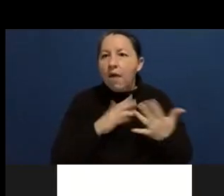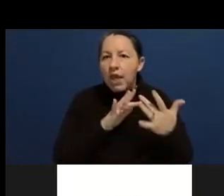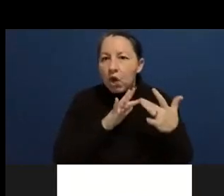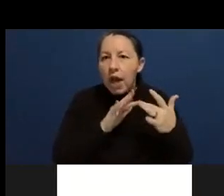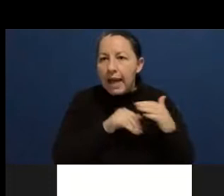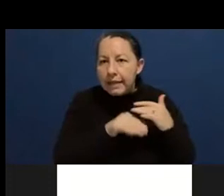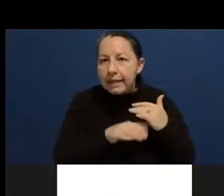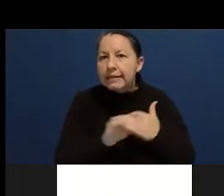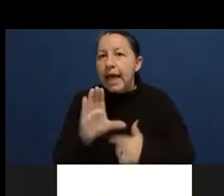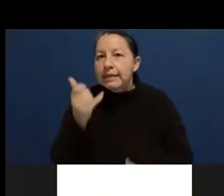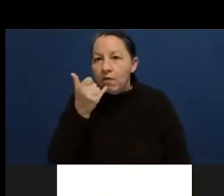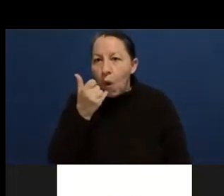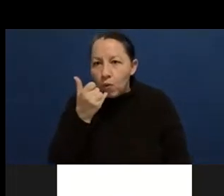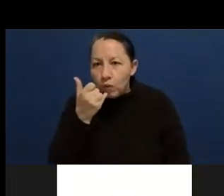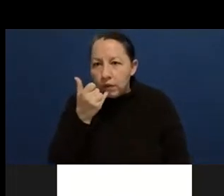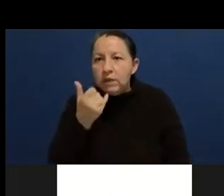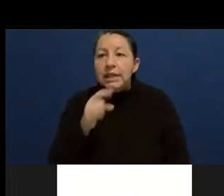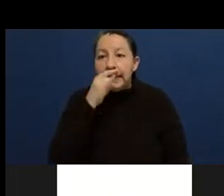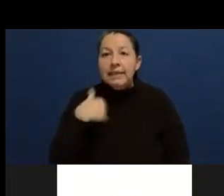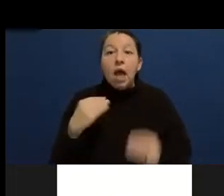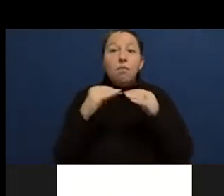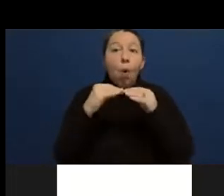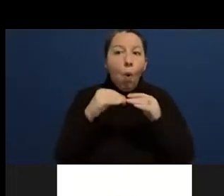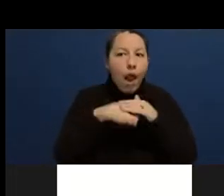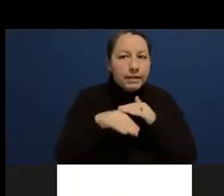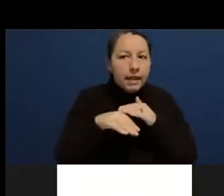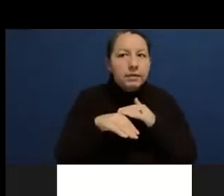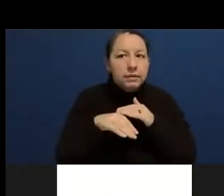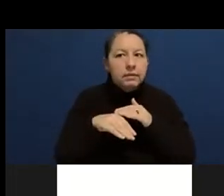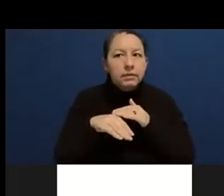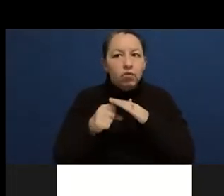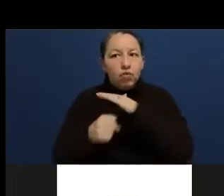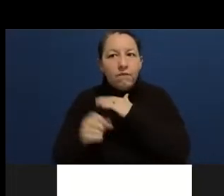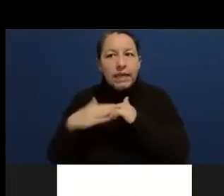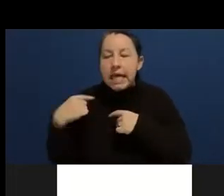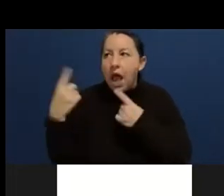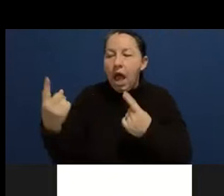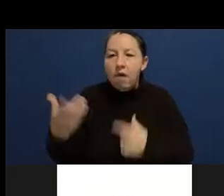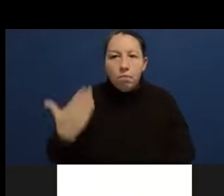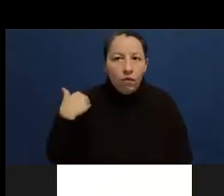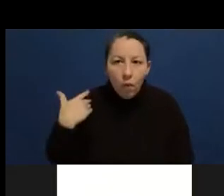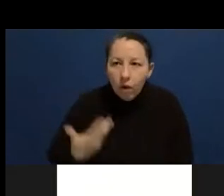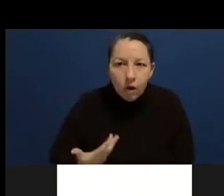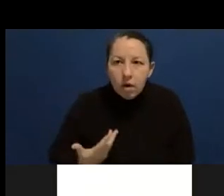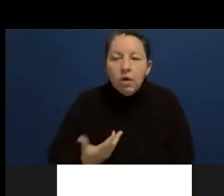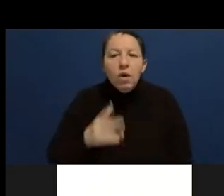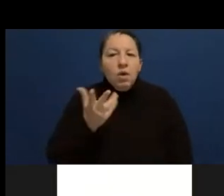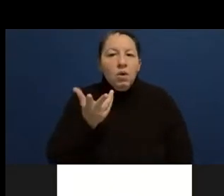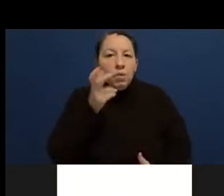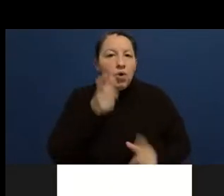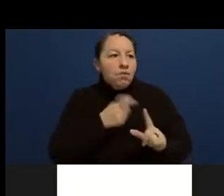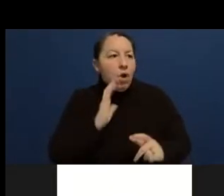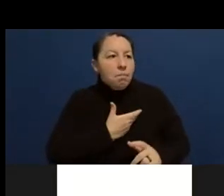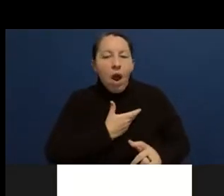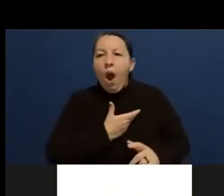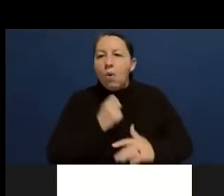our kids are having more access to it than they have ever had before. And so we're hearing from our providers, our